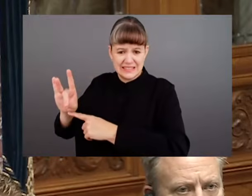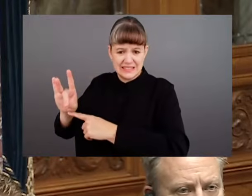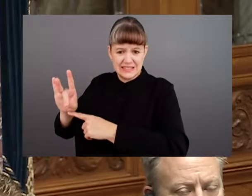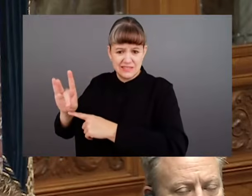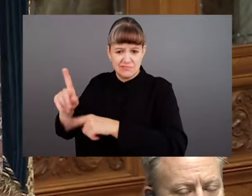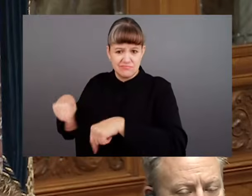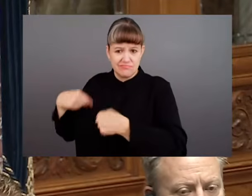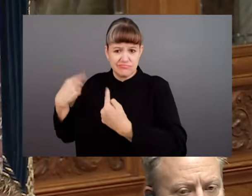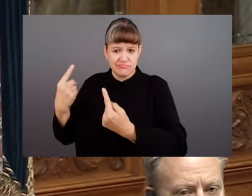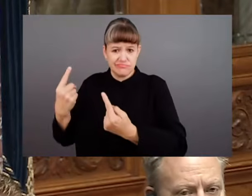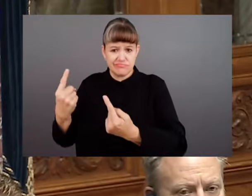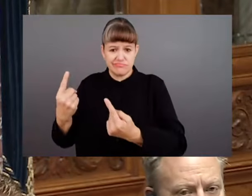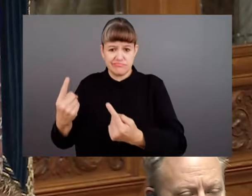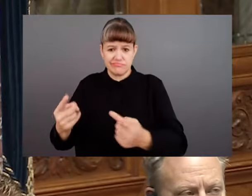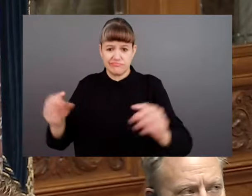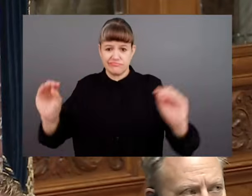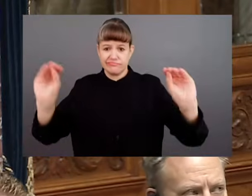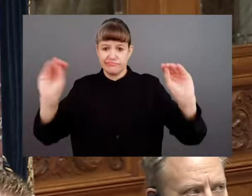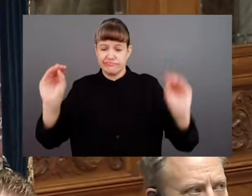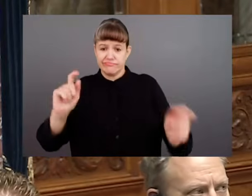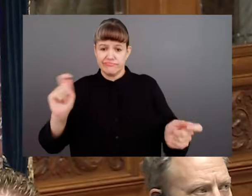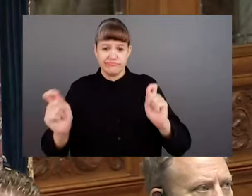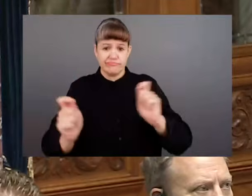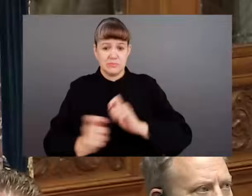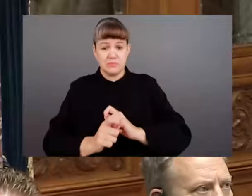Business Roundtable? Yes or no?